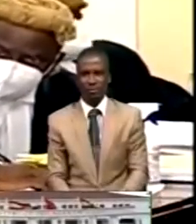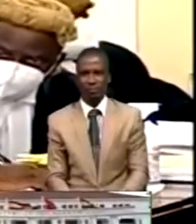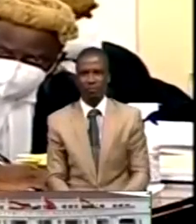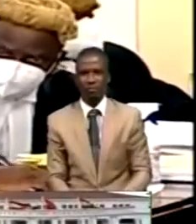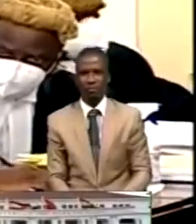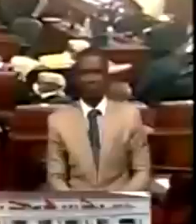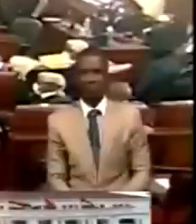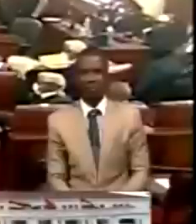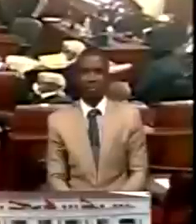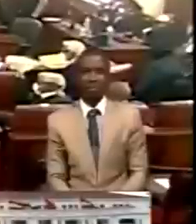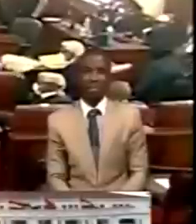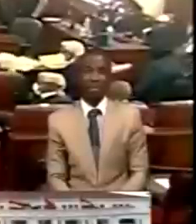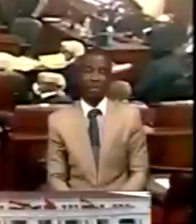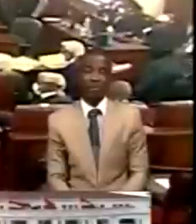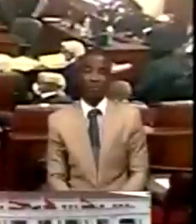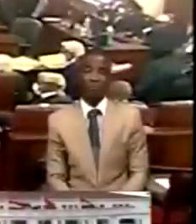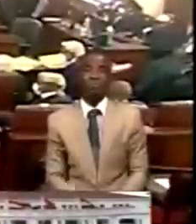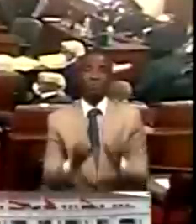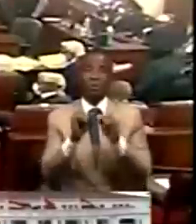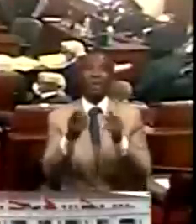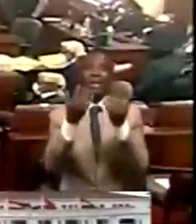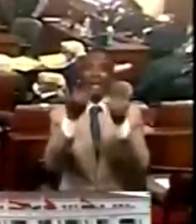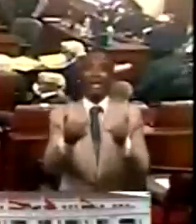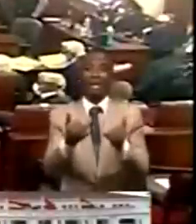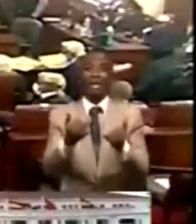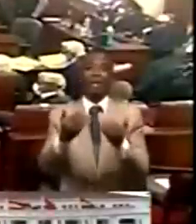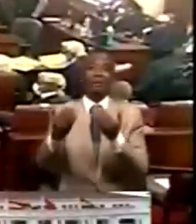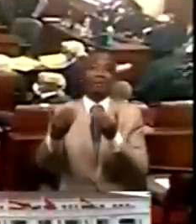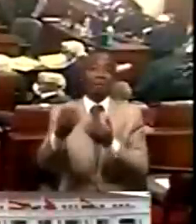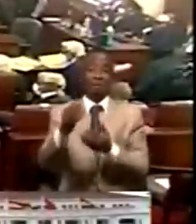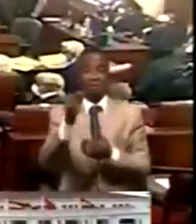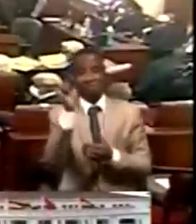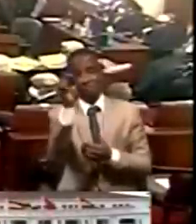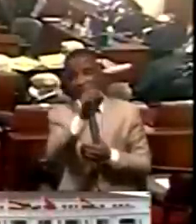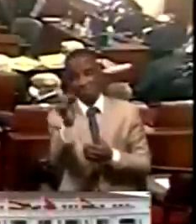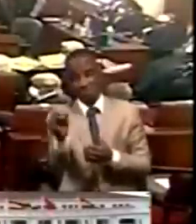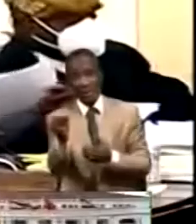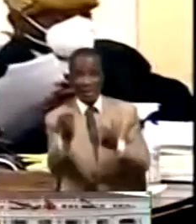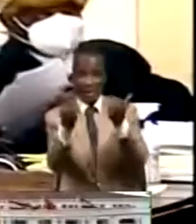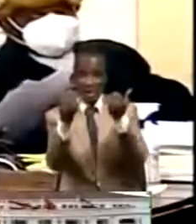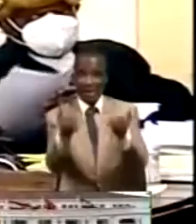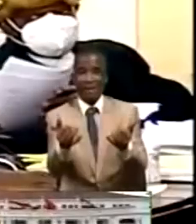So you are saying that in spite of the fact that